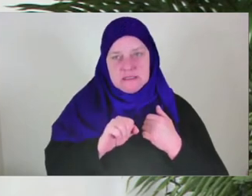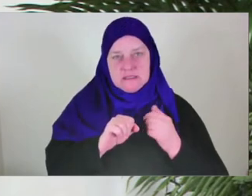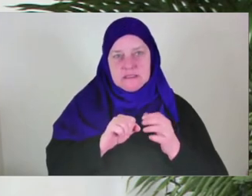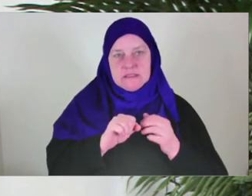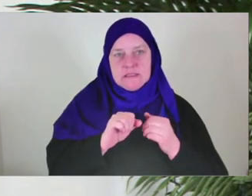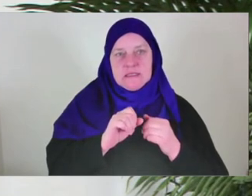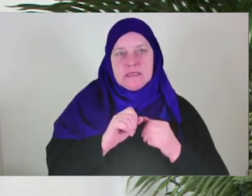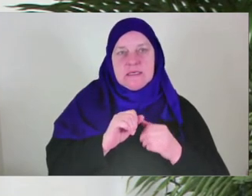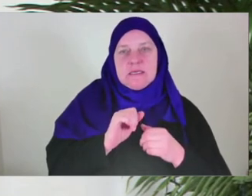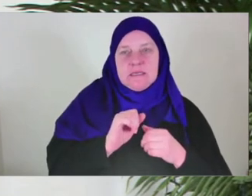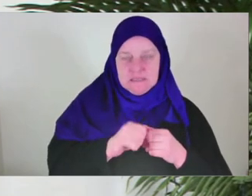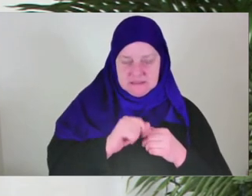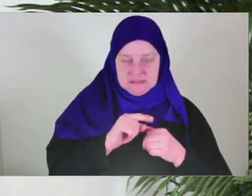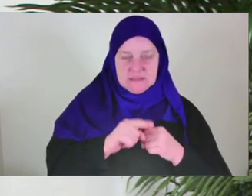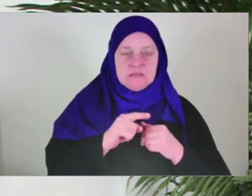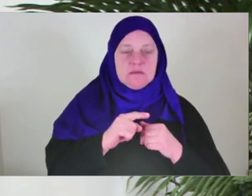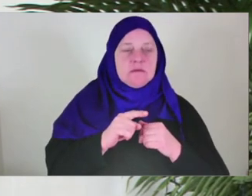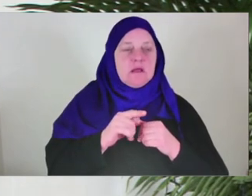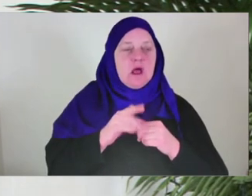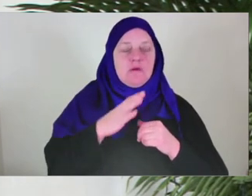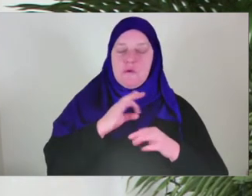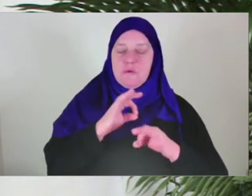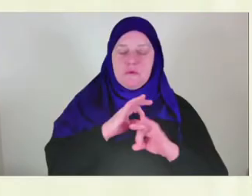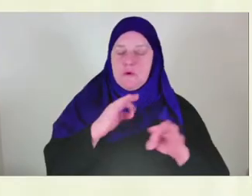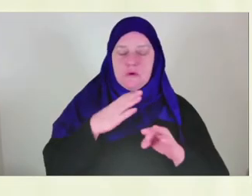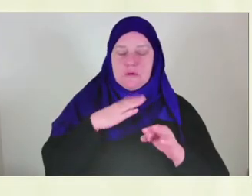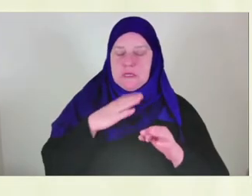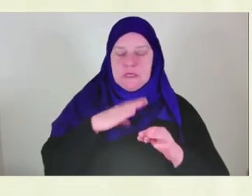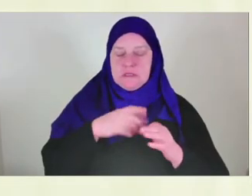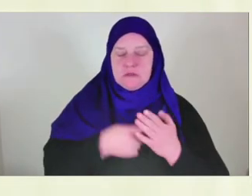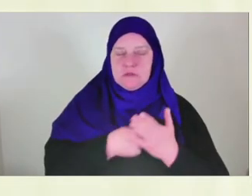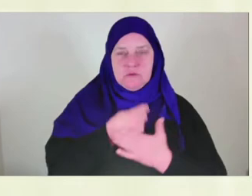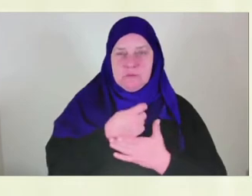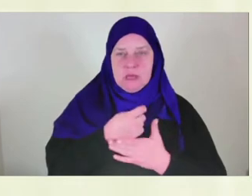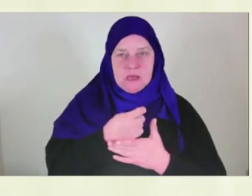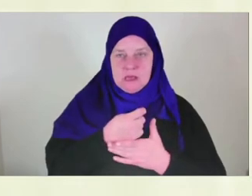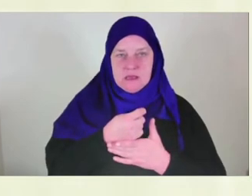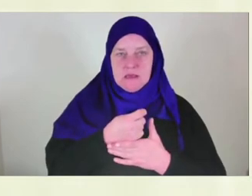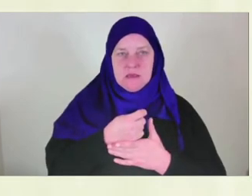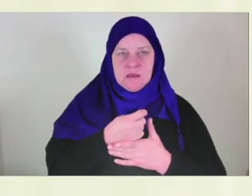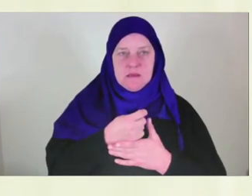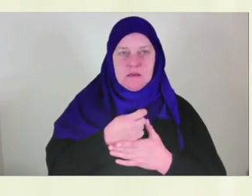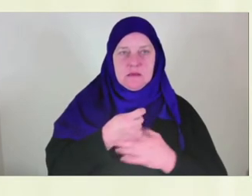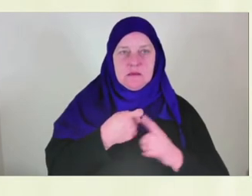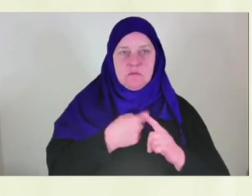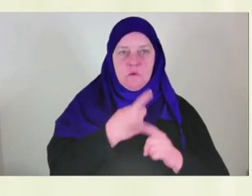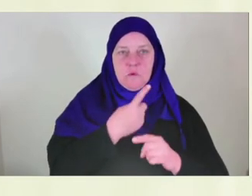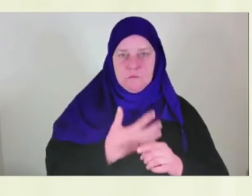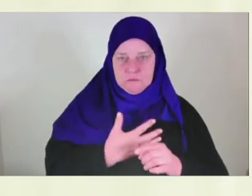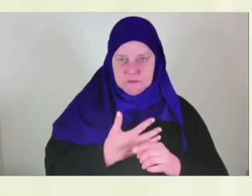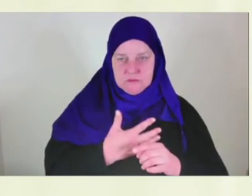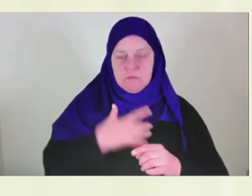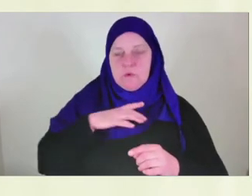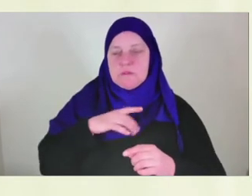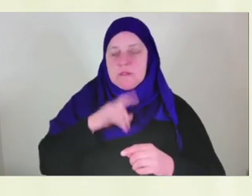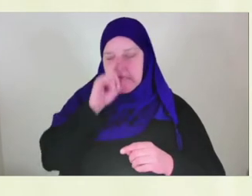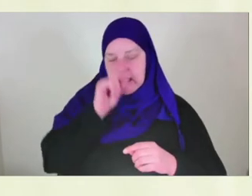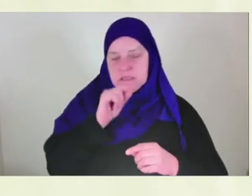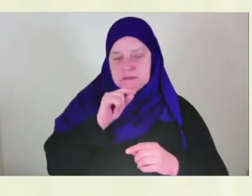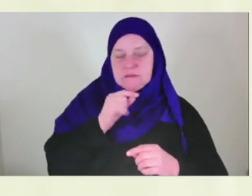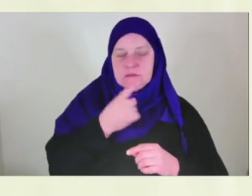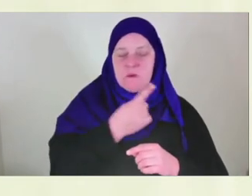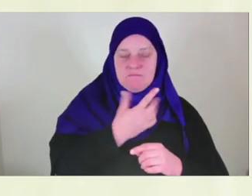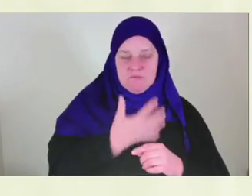complicated, so I left it out for this discussion. Haj Ali, the problem, and people. The problem with offset account, there's follow-up